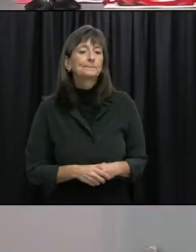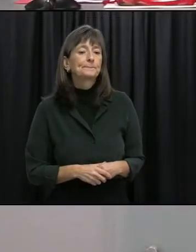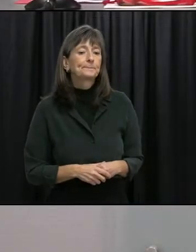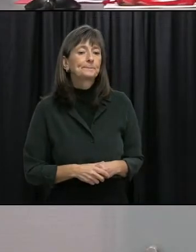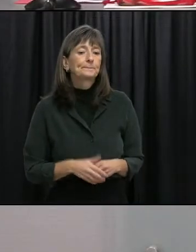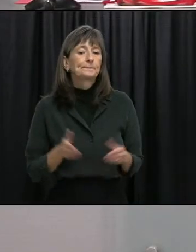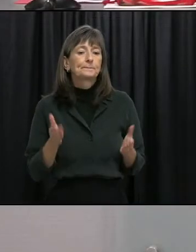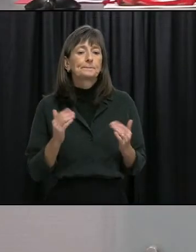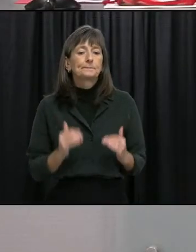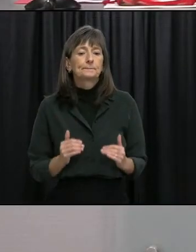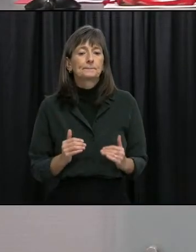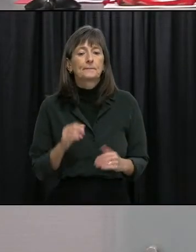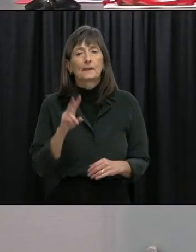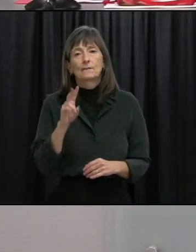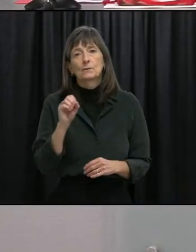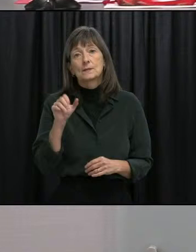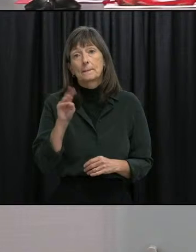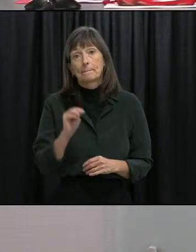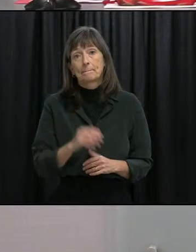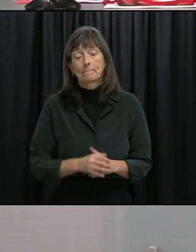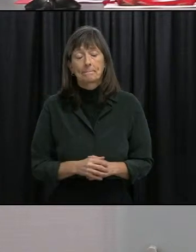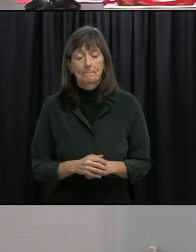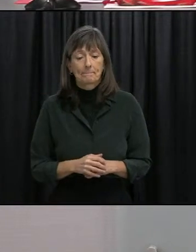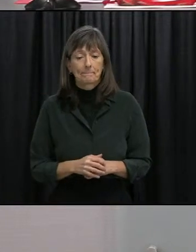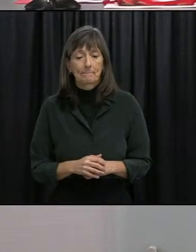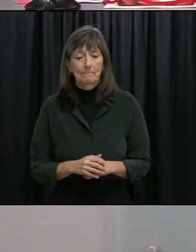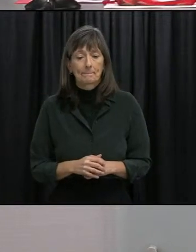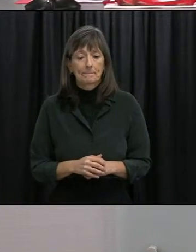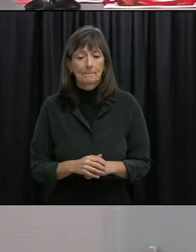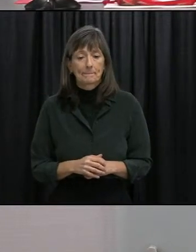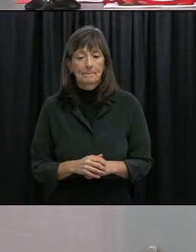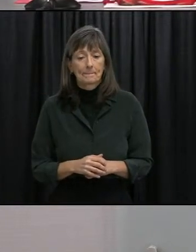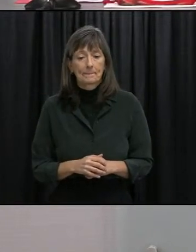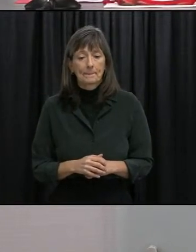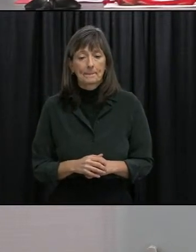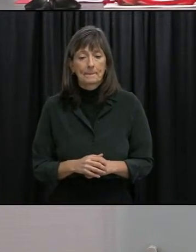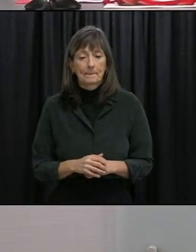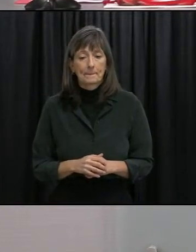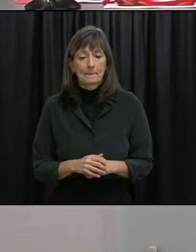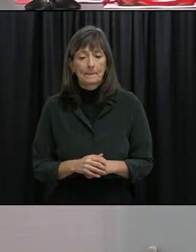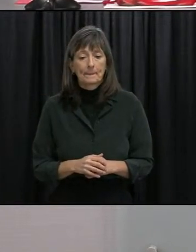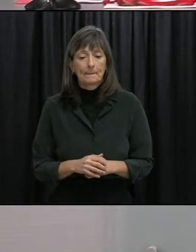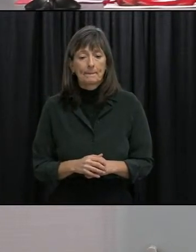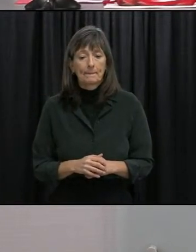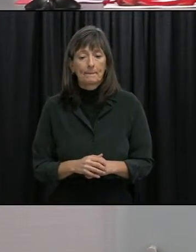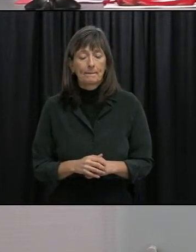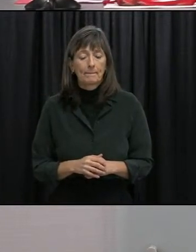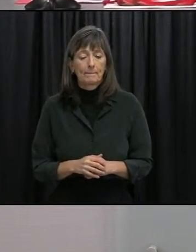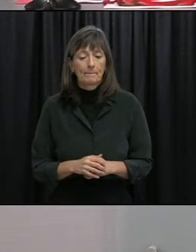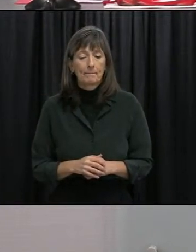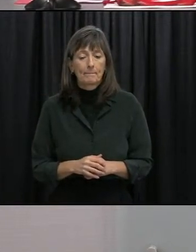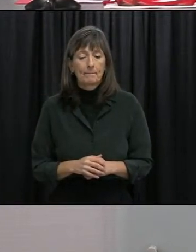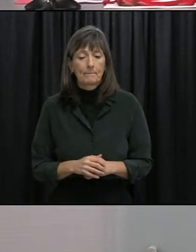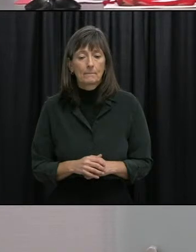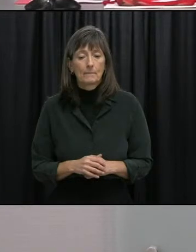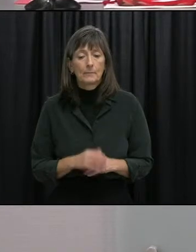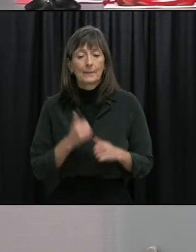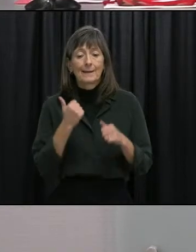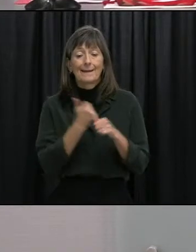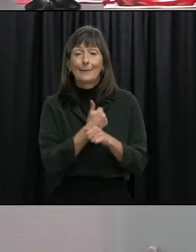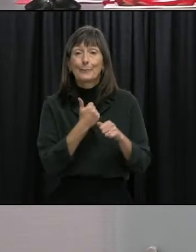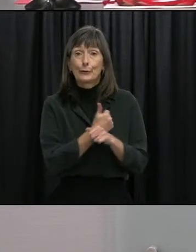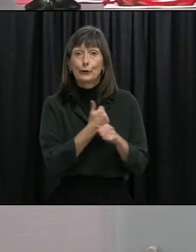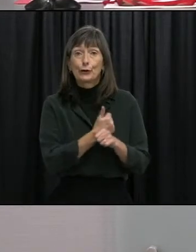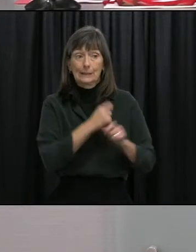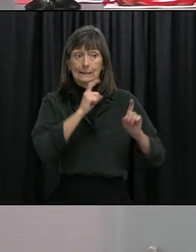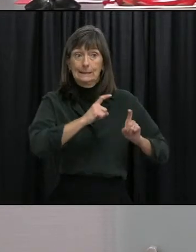questions are from Allison King of VOCM News. Please go ahead. Hi. What have you guys learned from Alberta's pilot